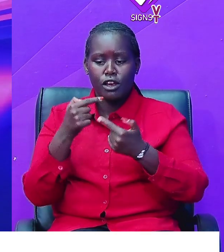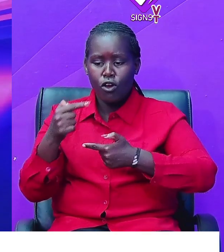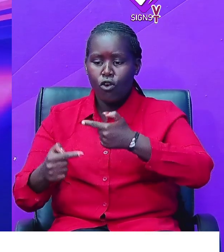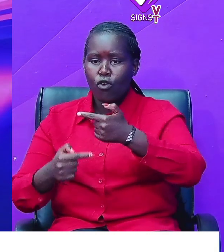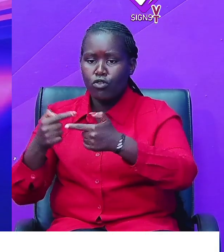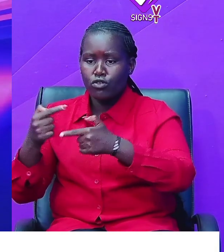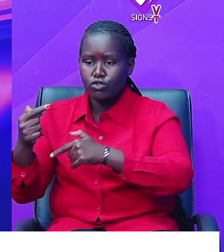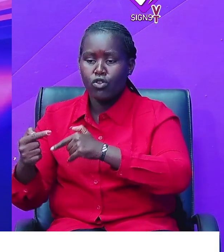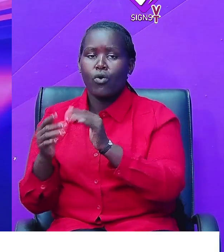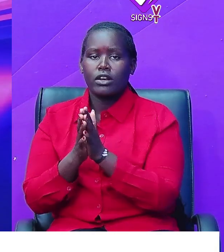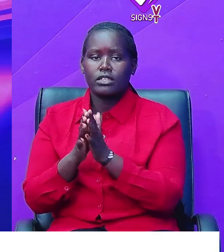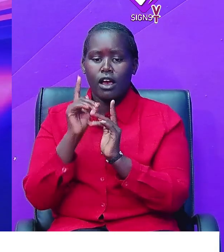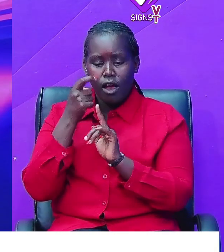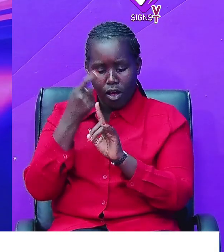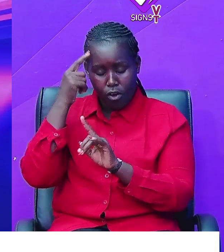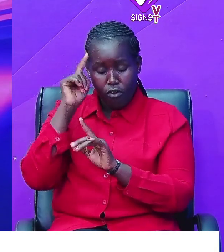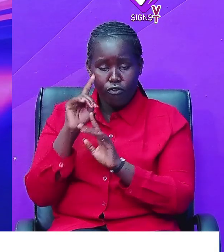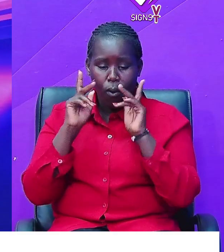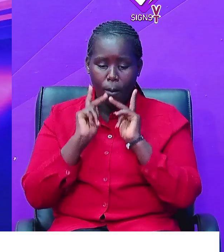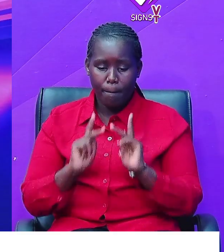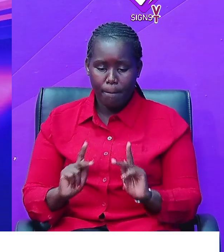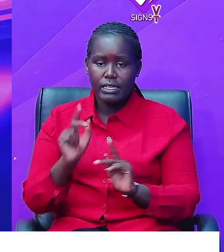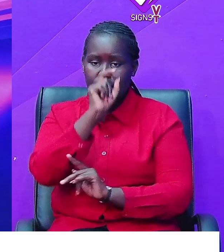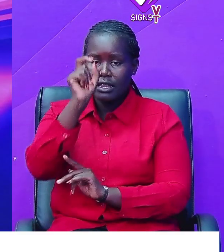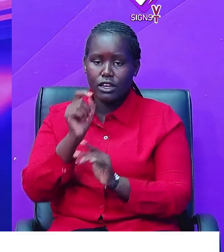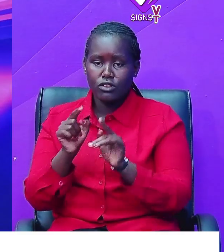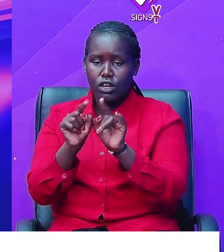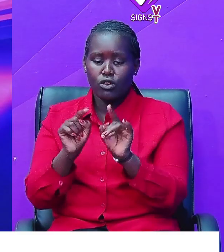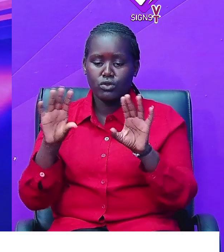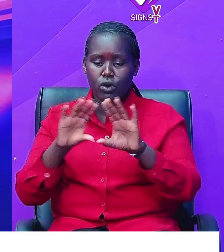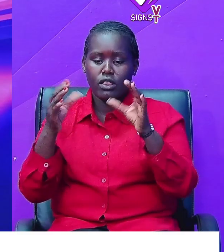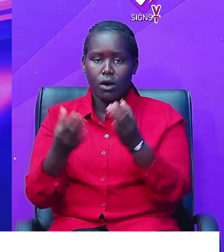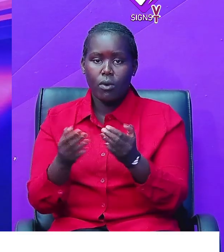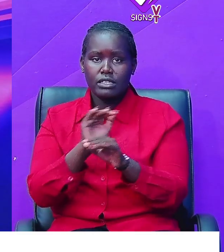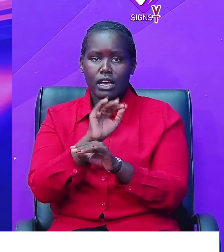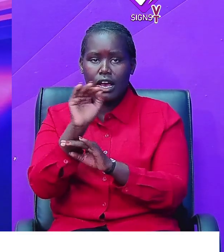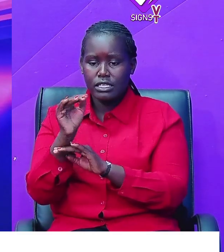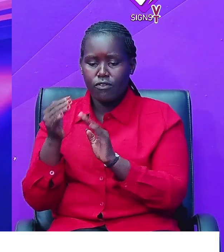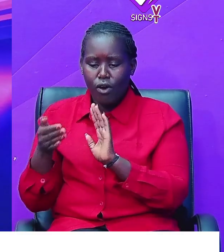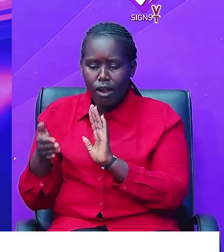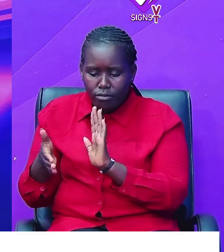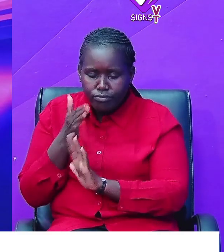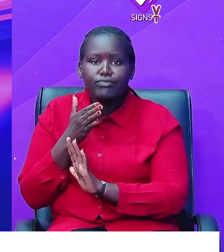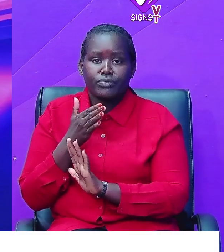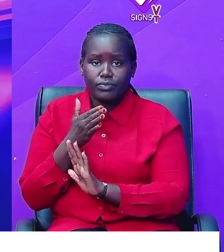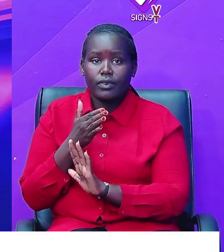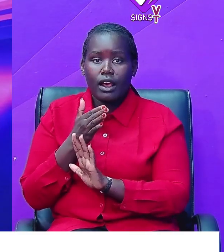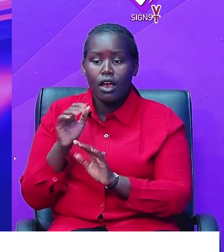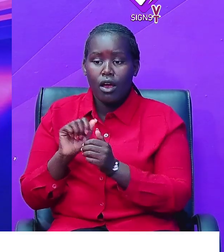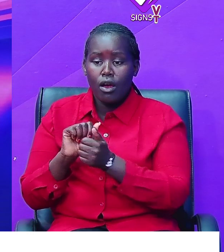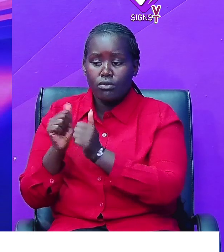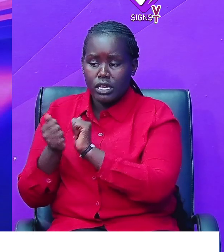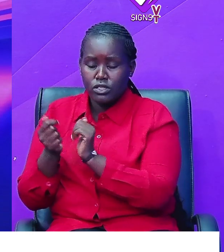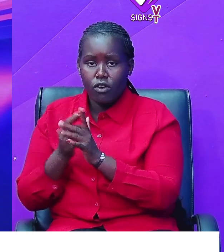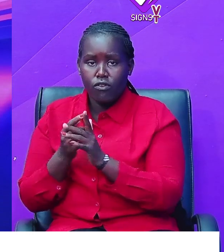for peace within the region and globally. He urged for an immediate de-escalation of